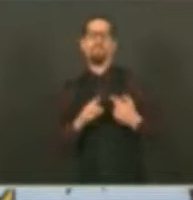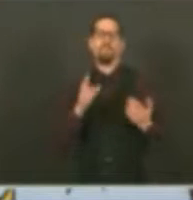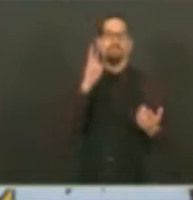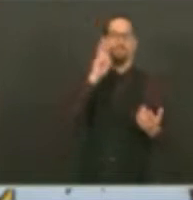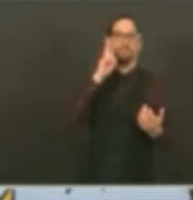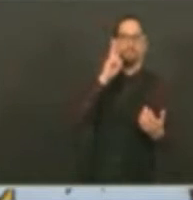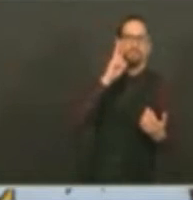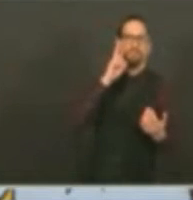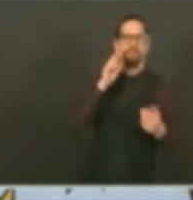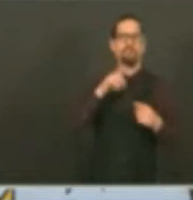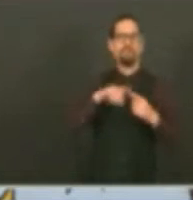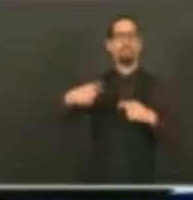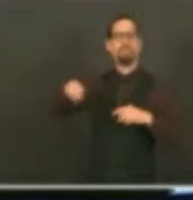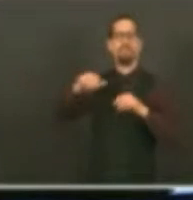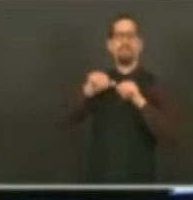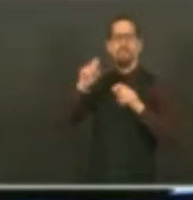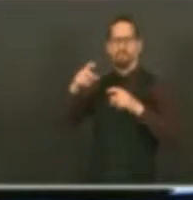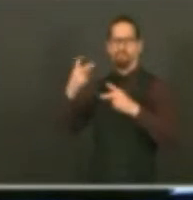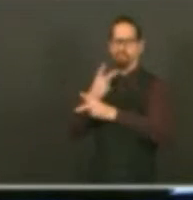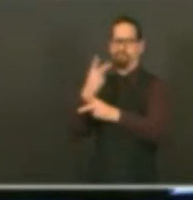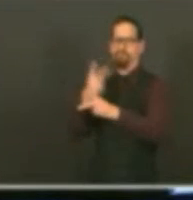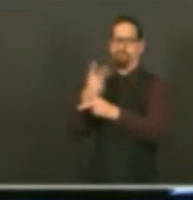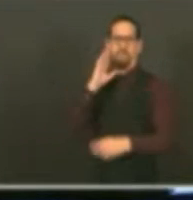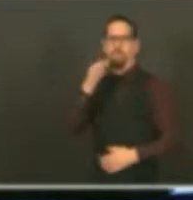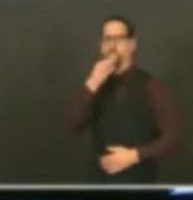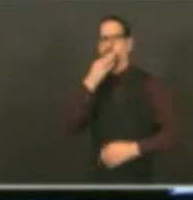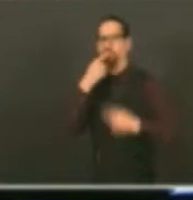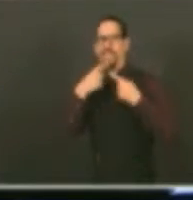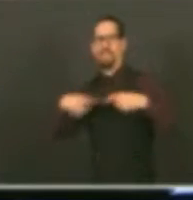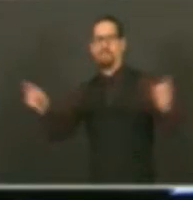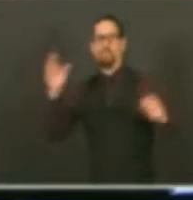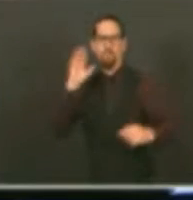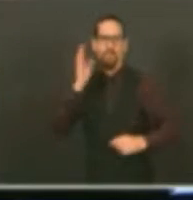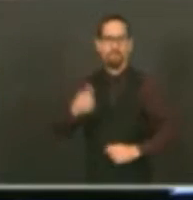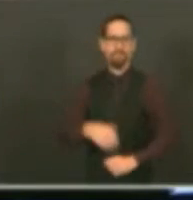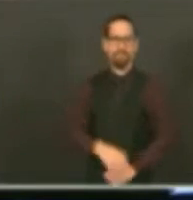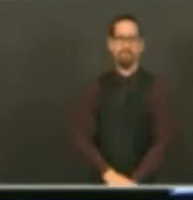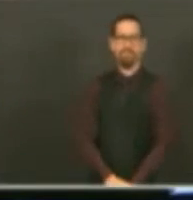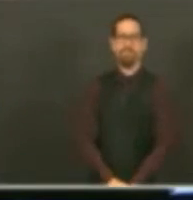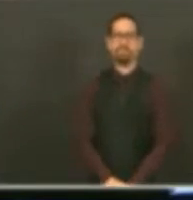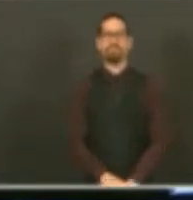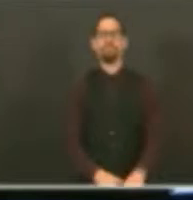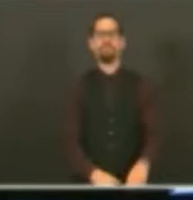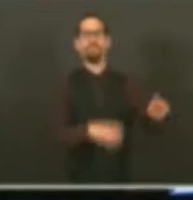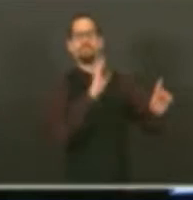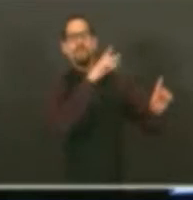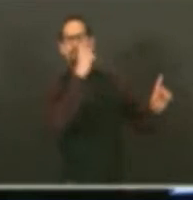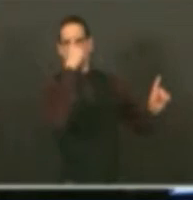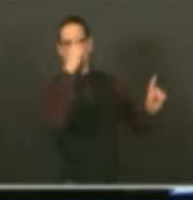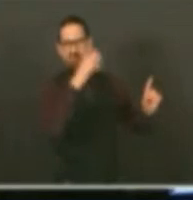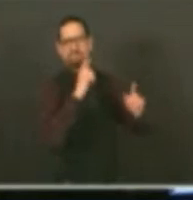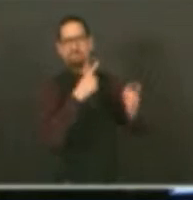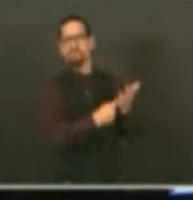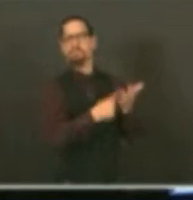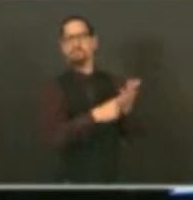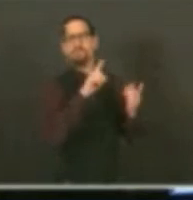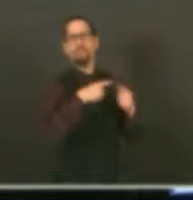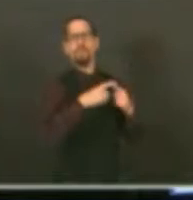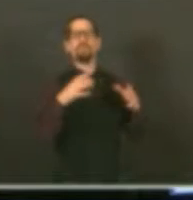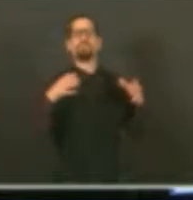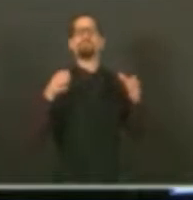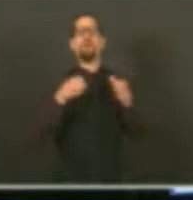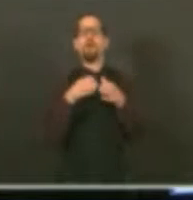few days they'll have more guidance. Governor, you talked today about keeping gatherings small, if at all, for